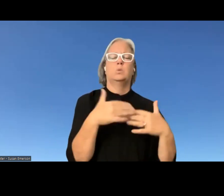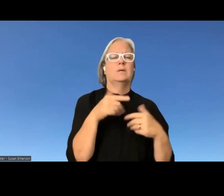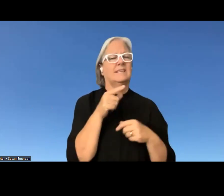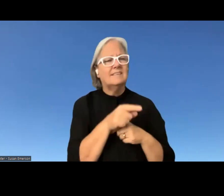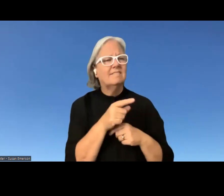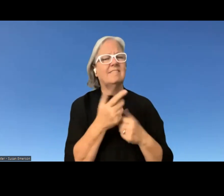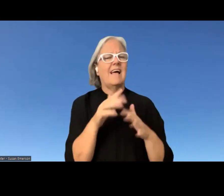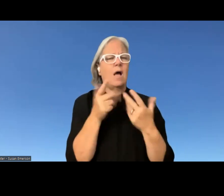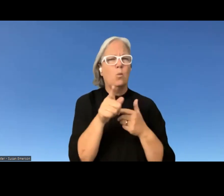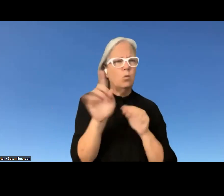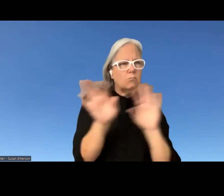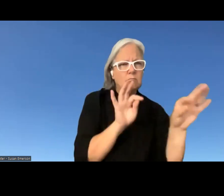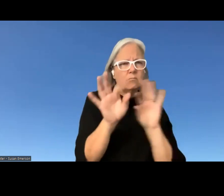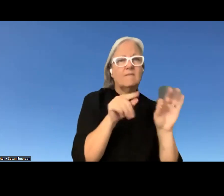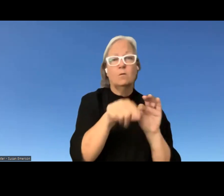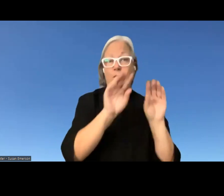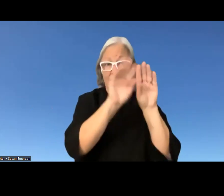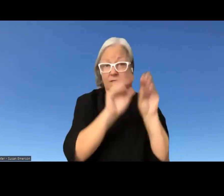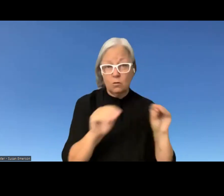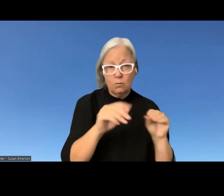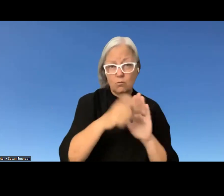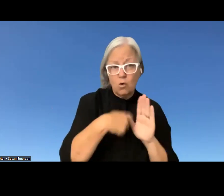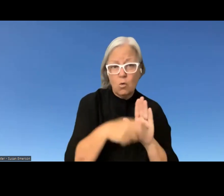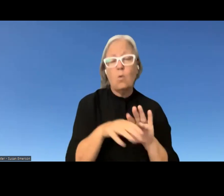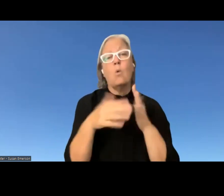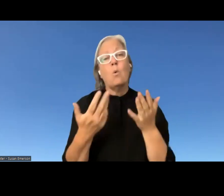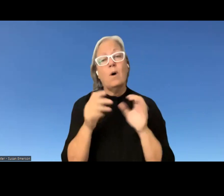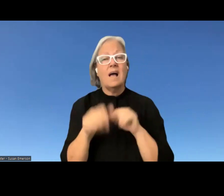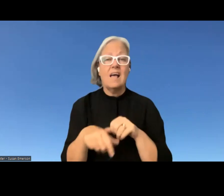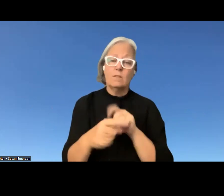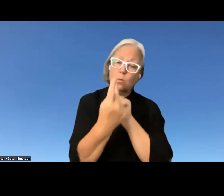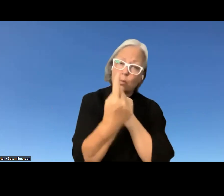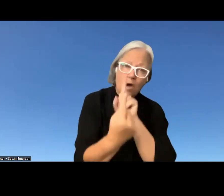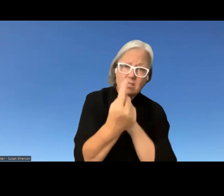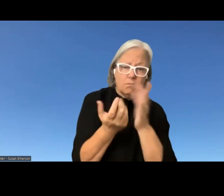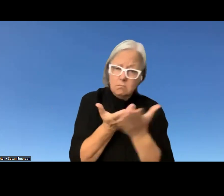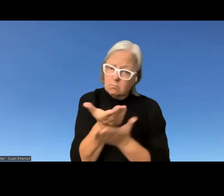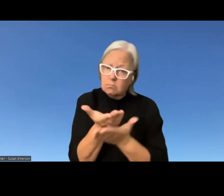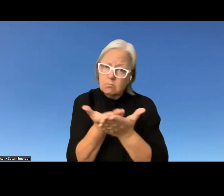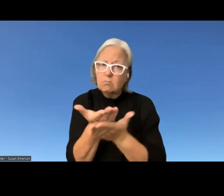nominations. We also offer one-on-one consultation calls in case you would like to